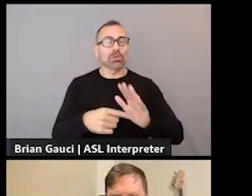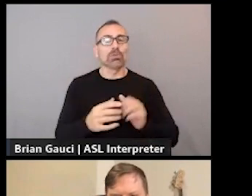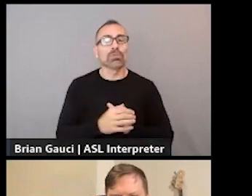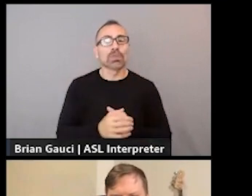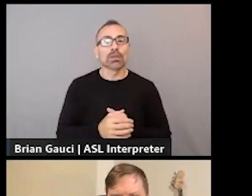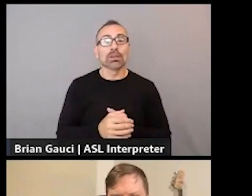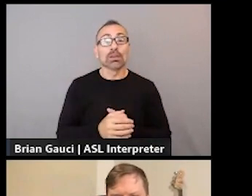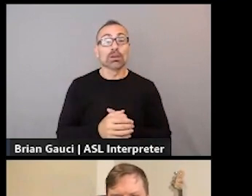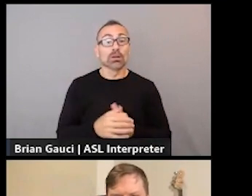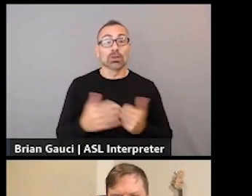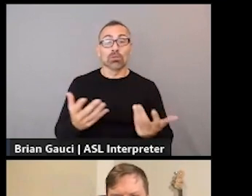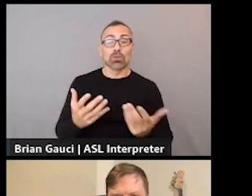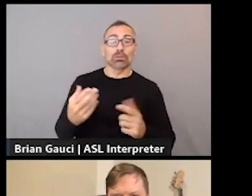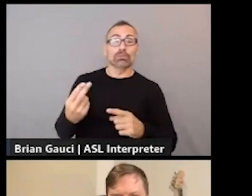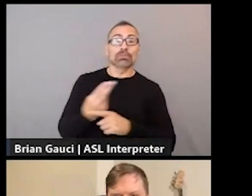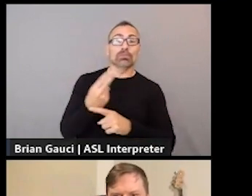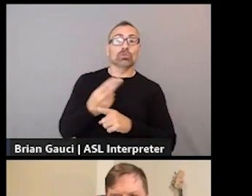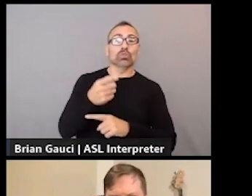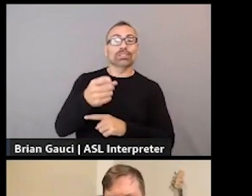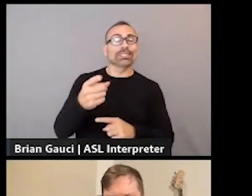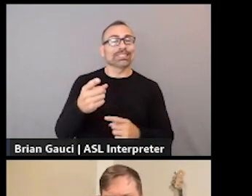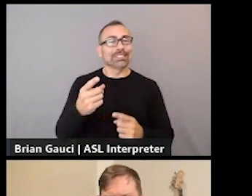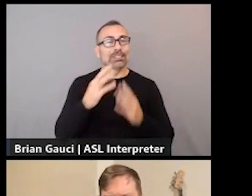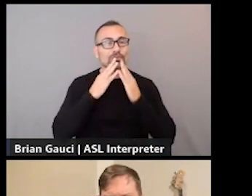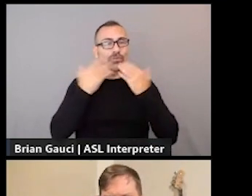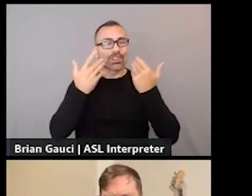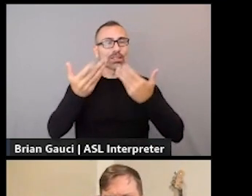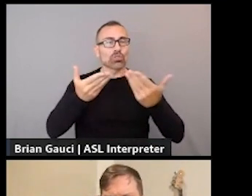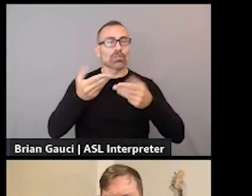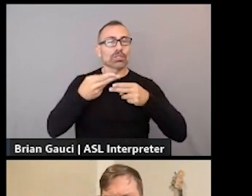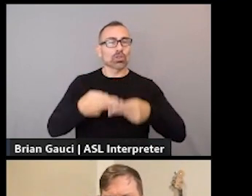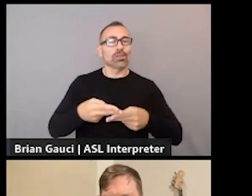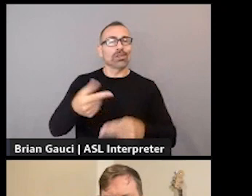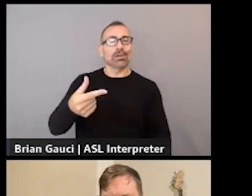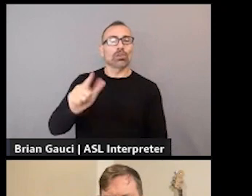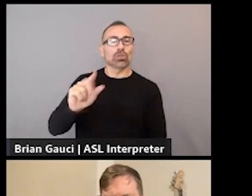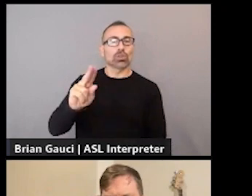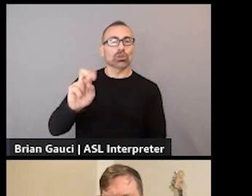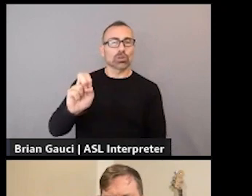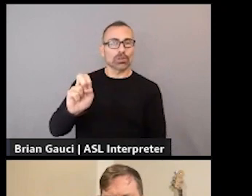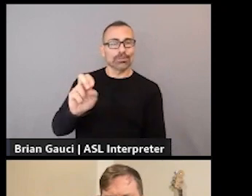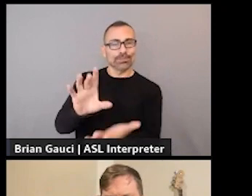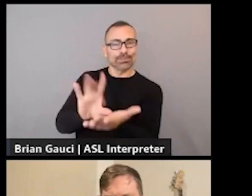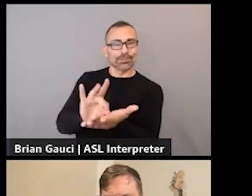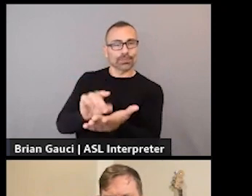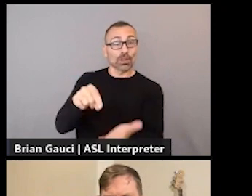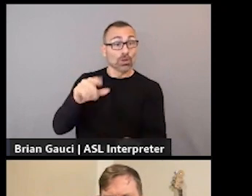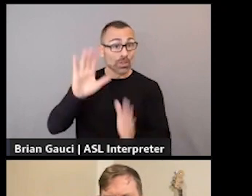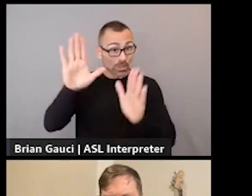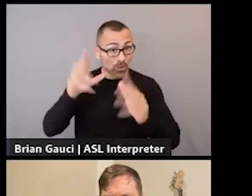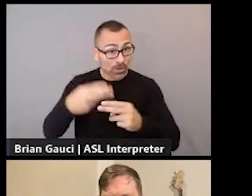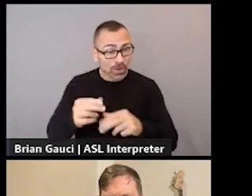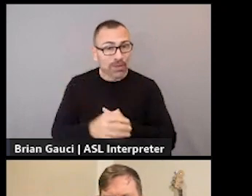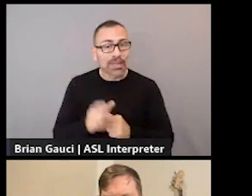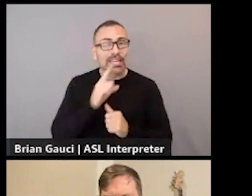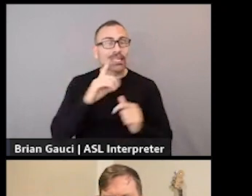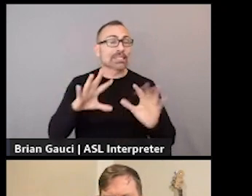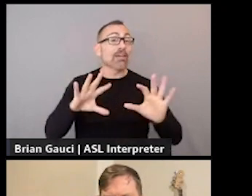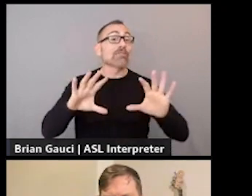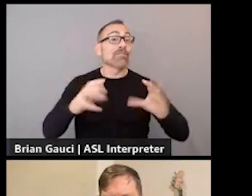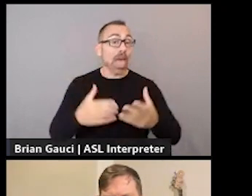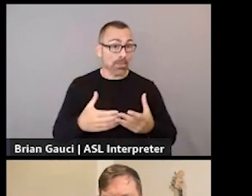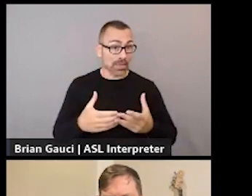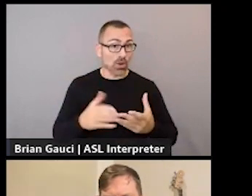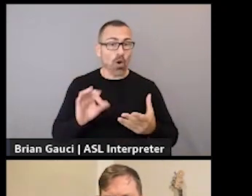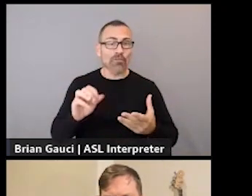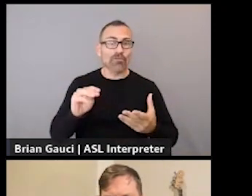to be using this friendly service Glue. So Glue is a great name. I love this Glue. It's a family, so you might hear this suite. And for